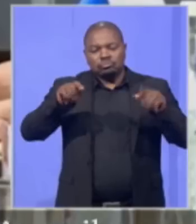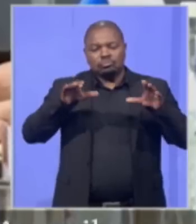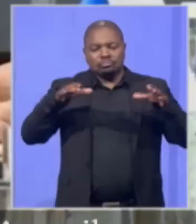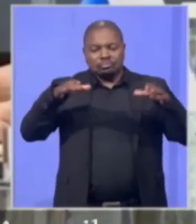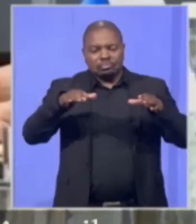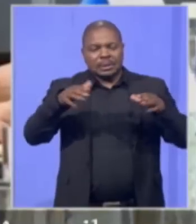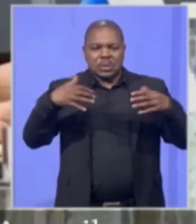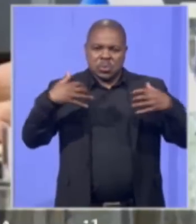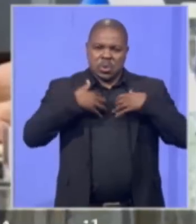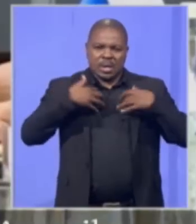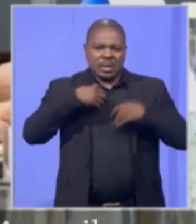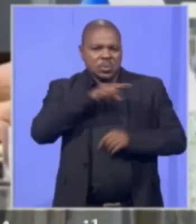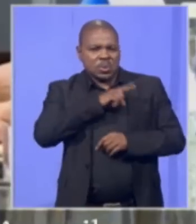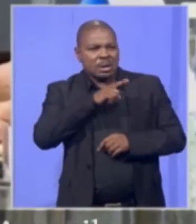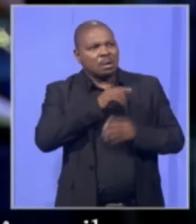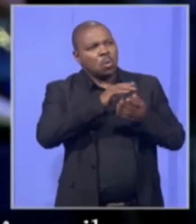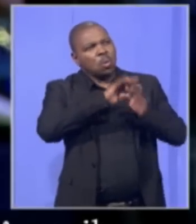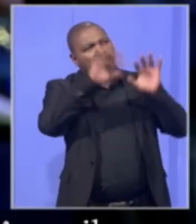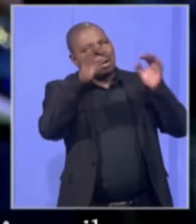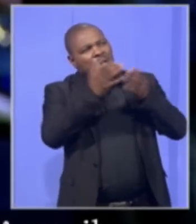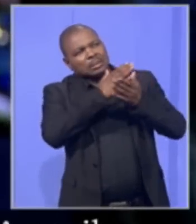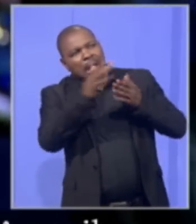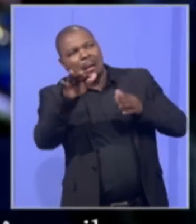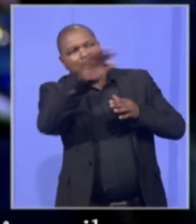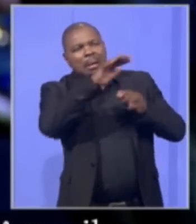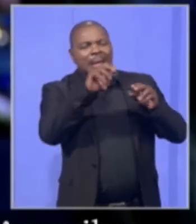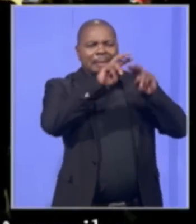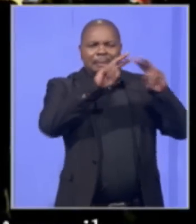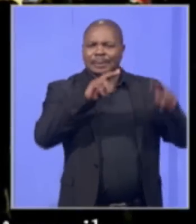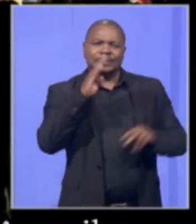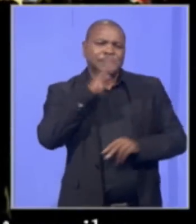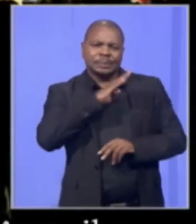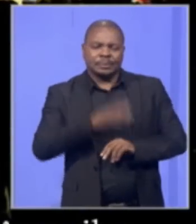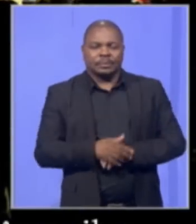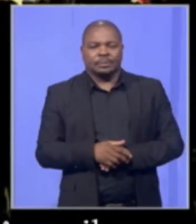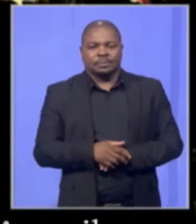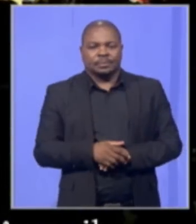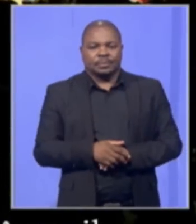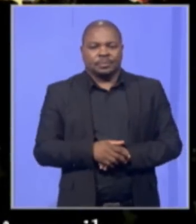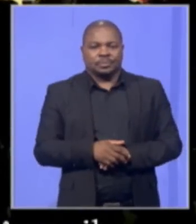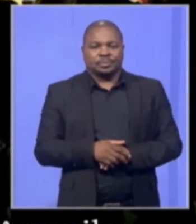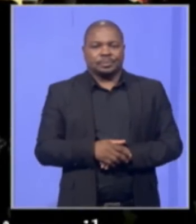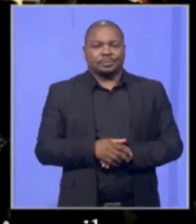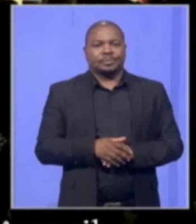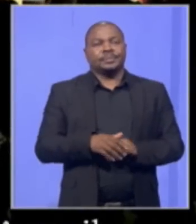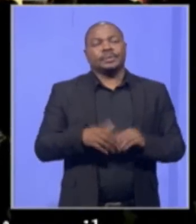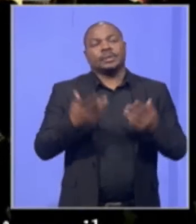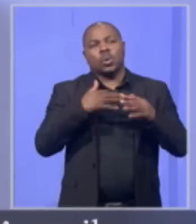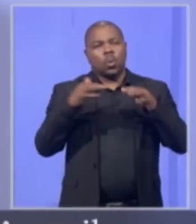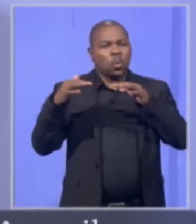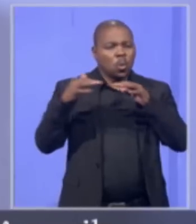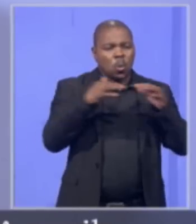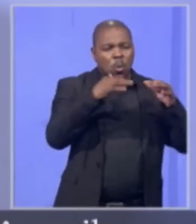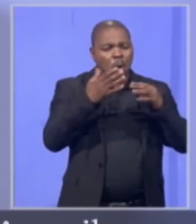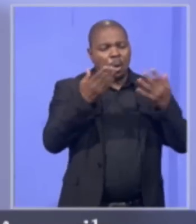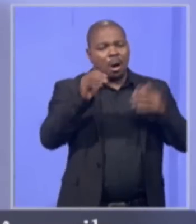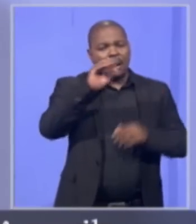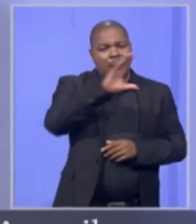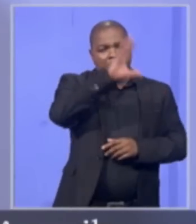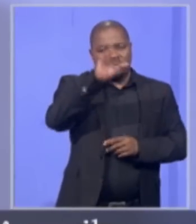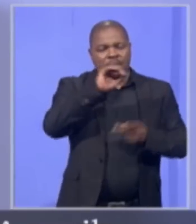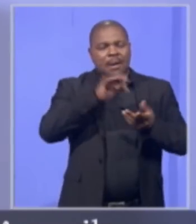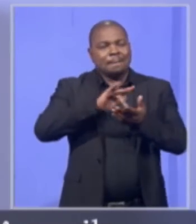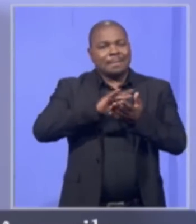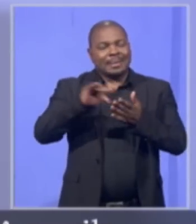ga maemo mo dikarolong dingwe tsa lefatshe. Concerning the ongoing conflict and wars in Africa, the Middle East